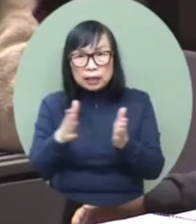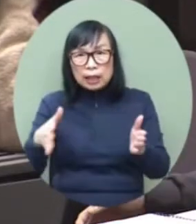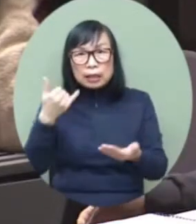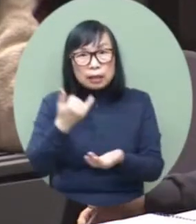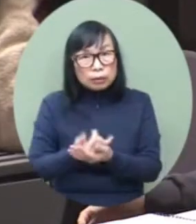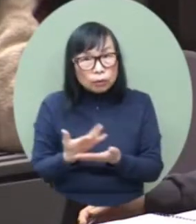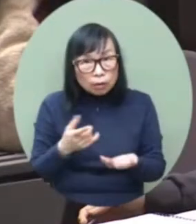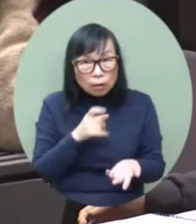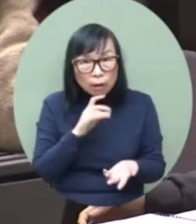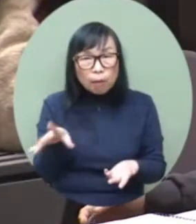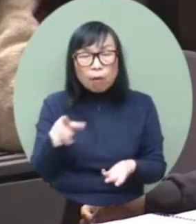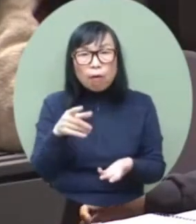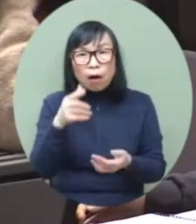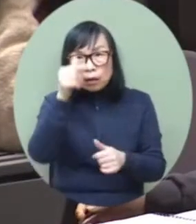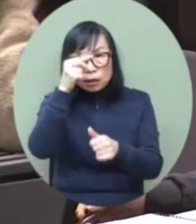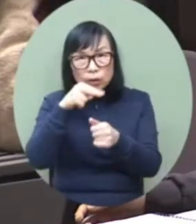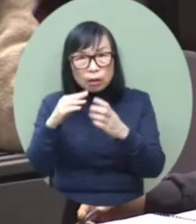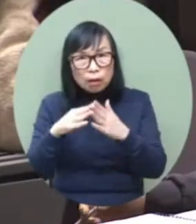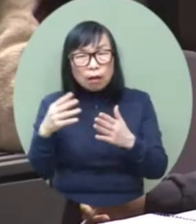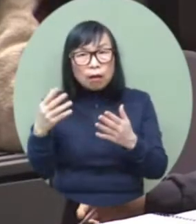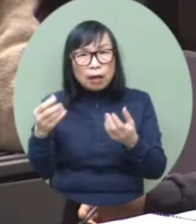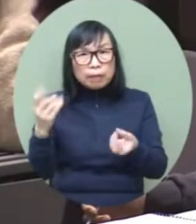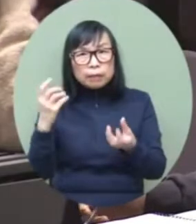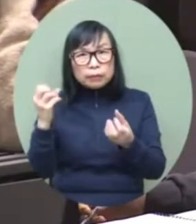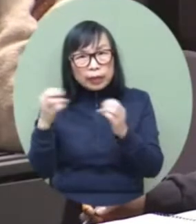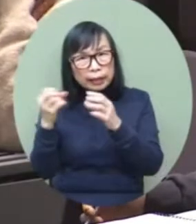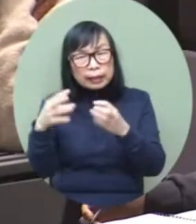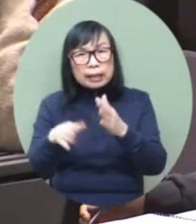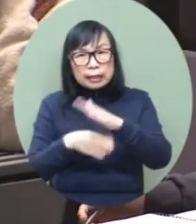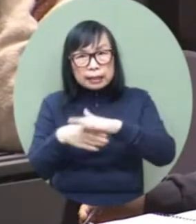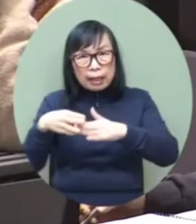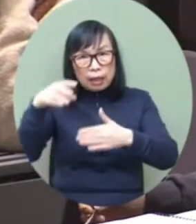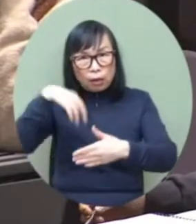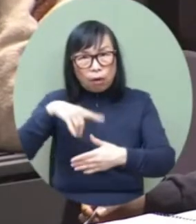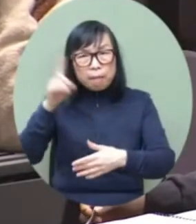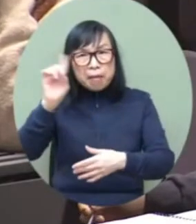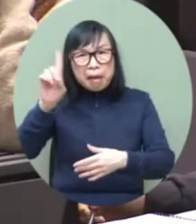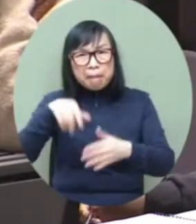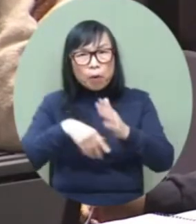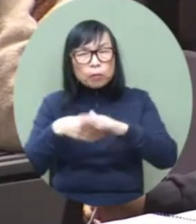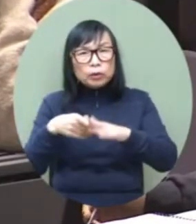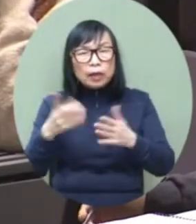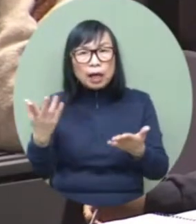of hypothermia or people passing away while waiting?